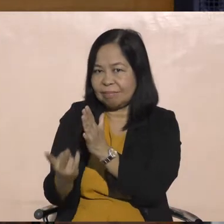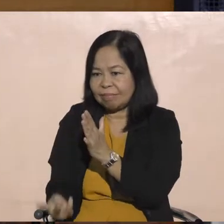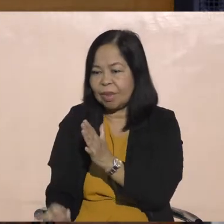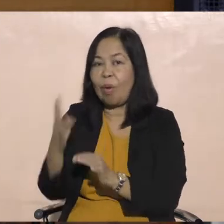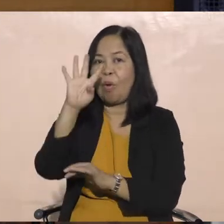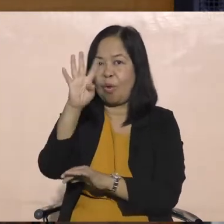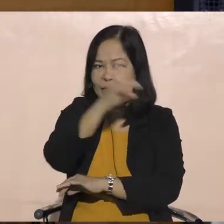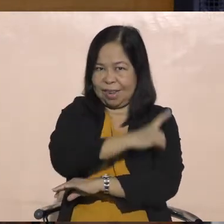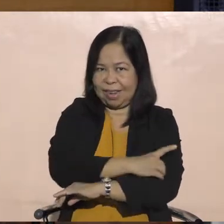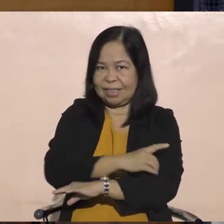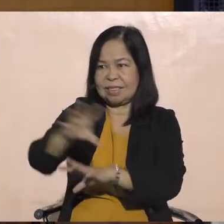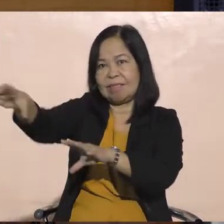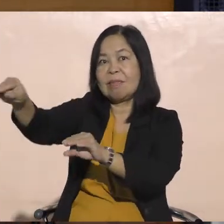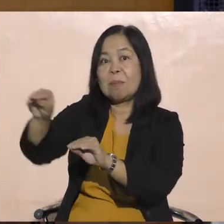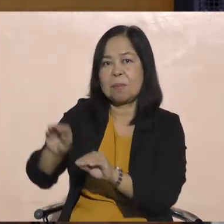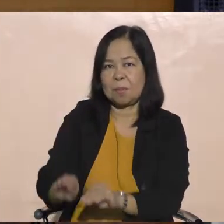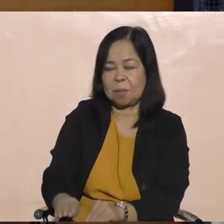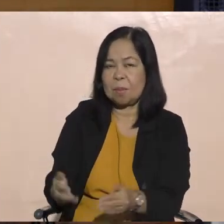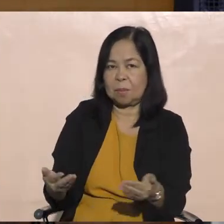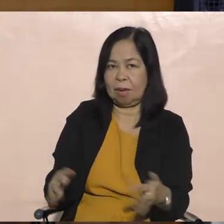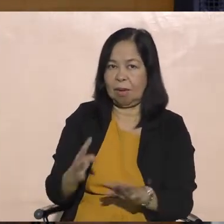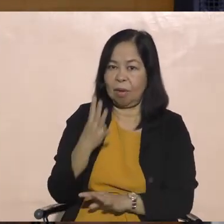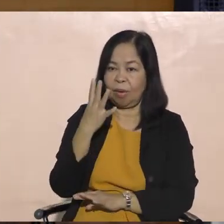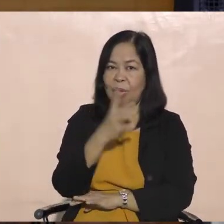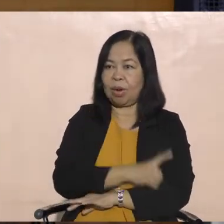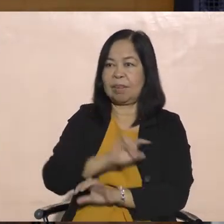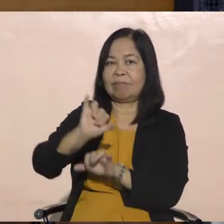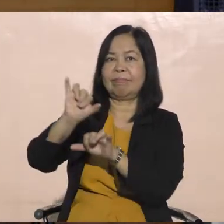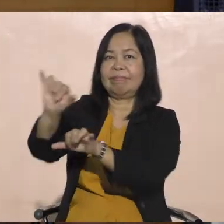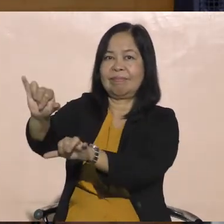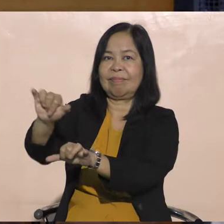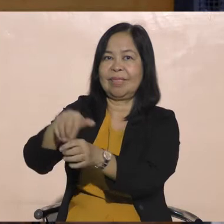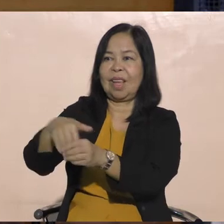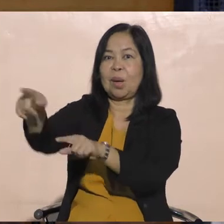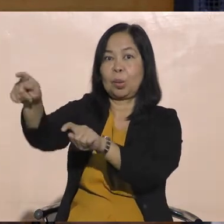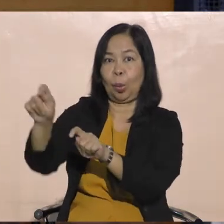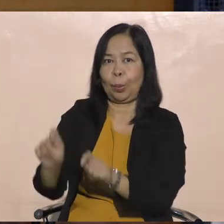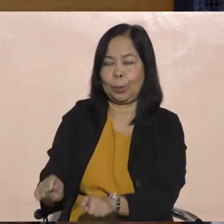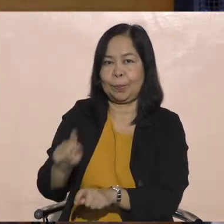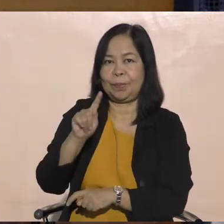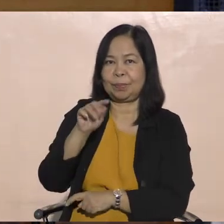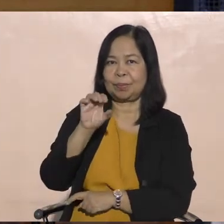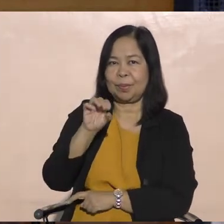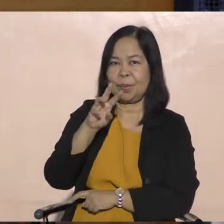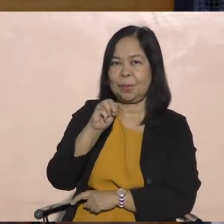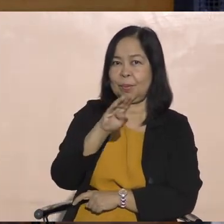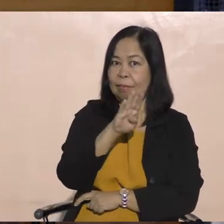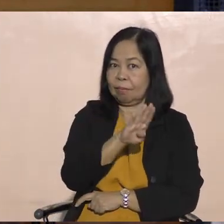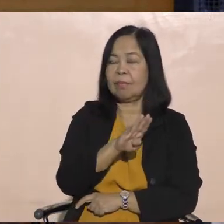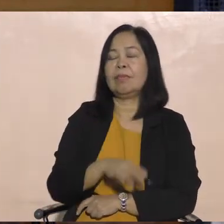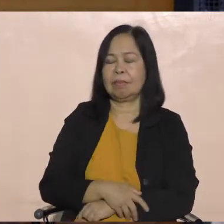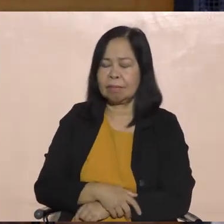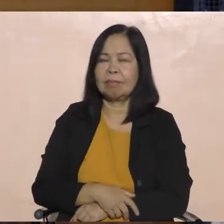Lazarus ug iyang mga igsoon. Iyang nakaplagan, mga igsoon, ni Jesus nga si Lazarus was in the tomb for 4 days. Upat na sa kaadlaw